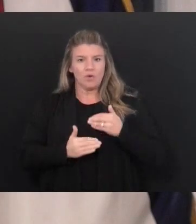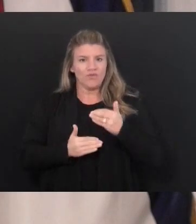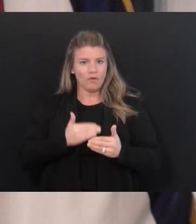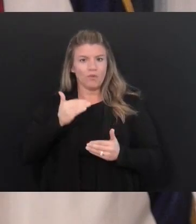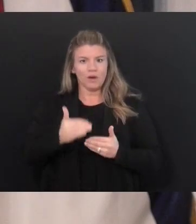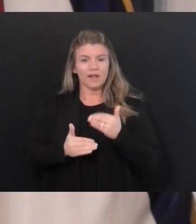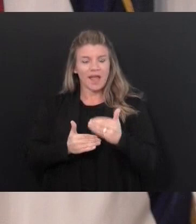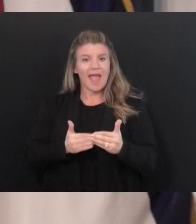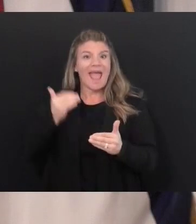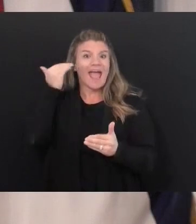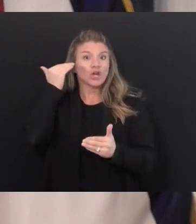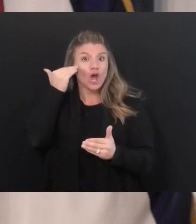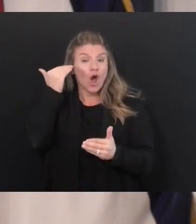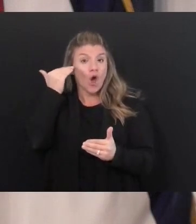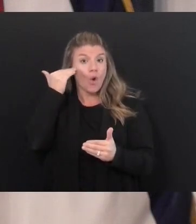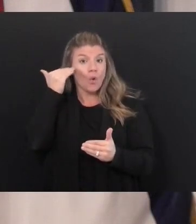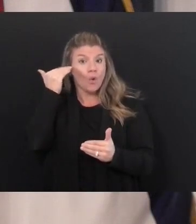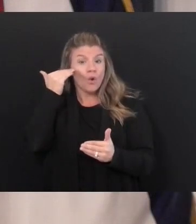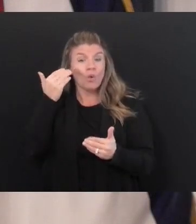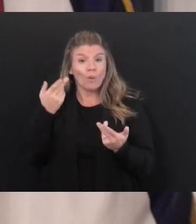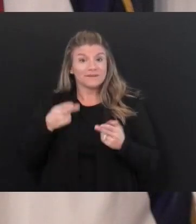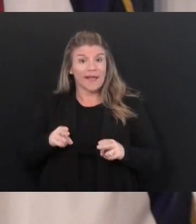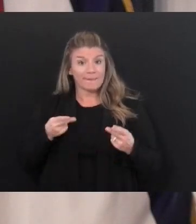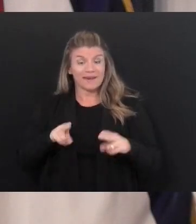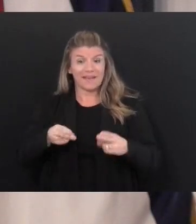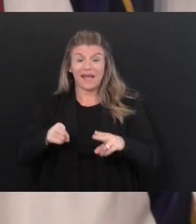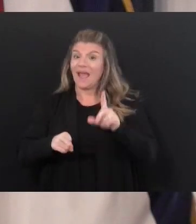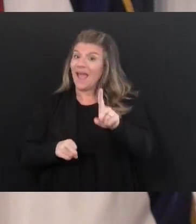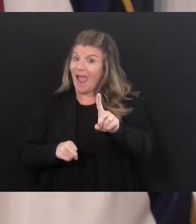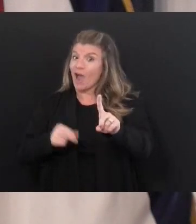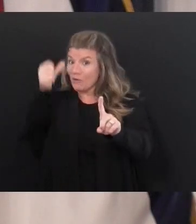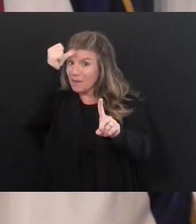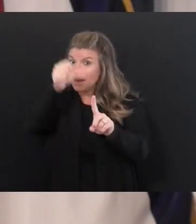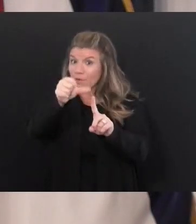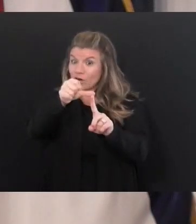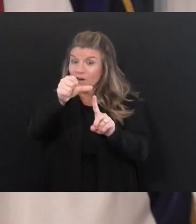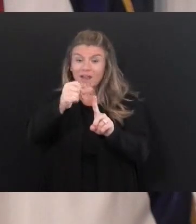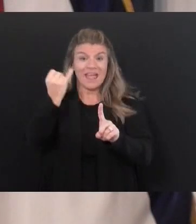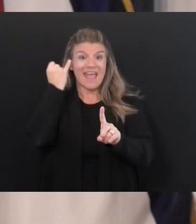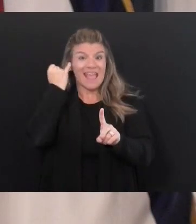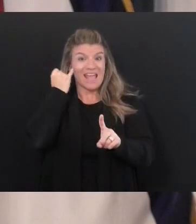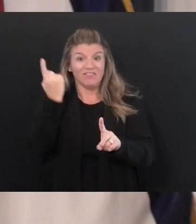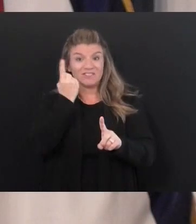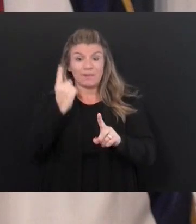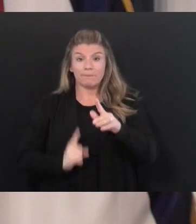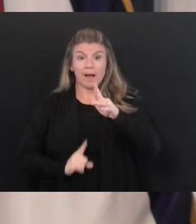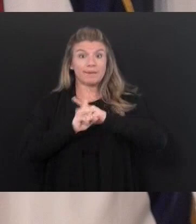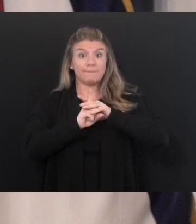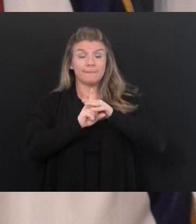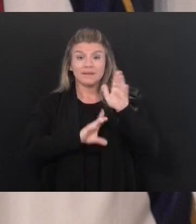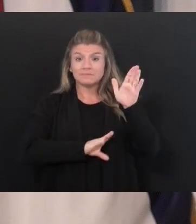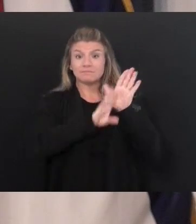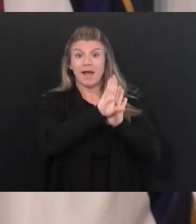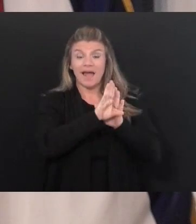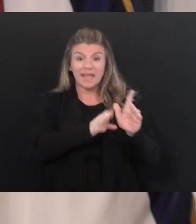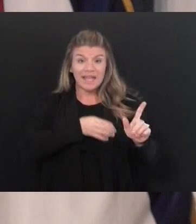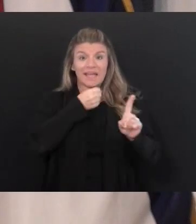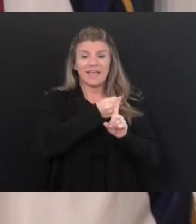know that if there's an outbreak somewhere, we'll be able to respond, and we'll be able to respond